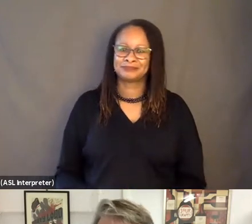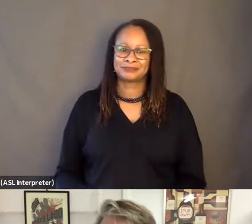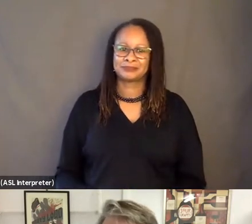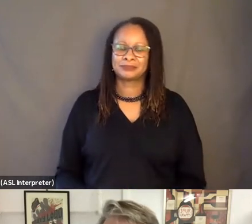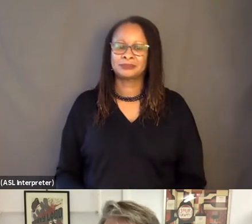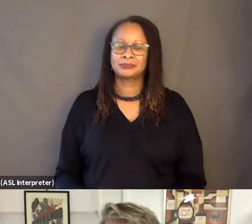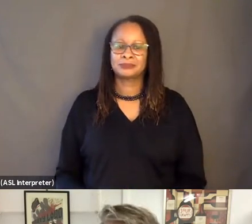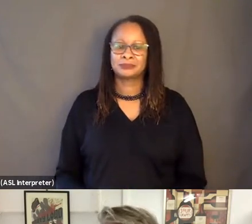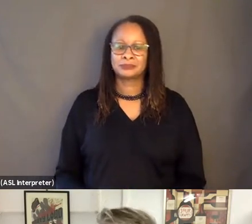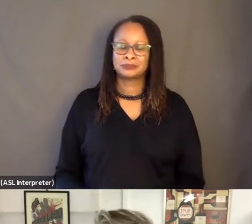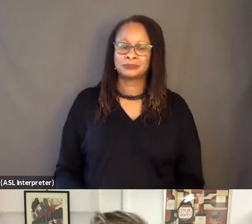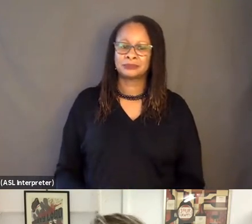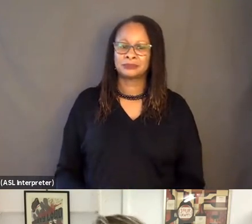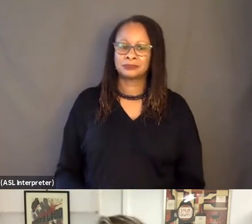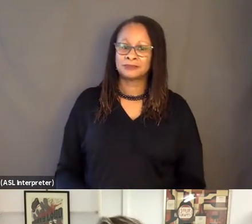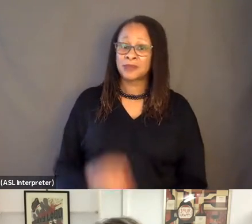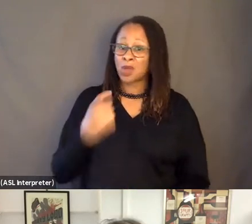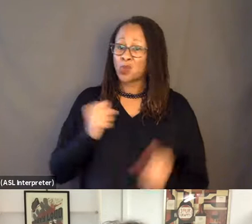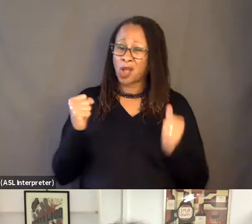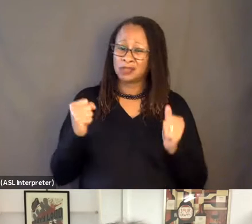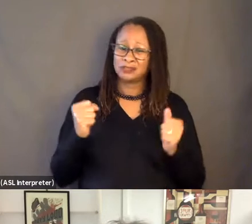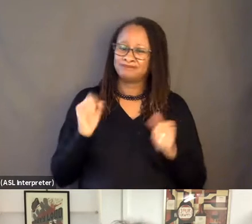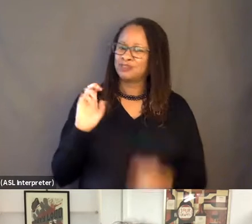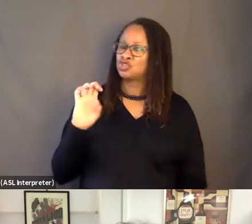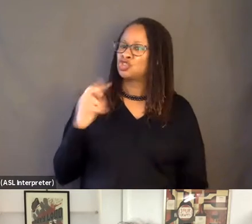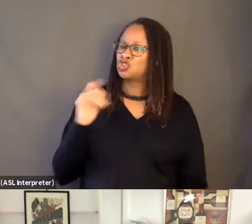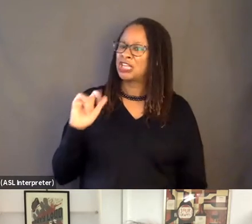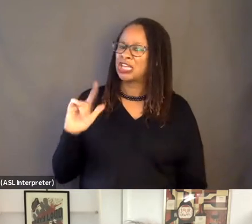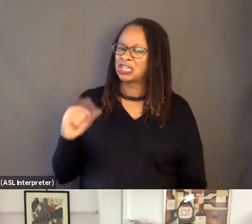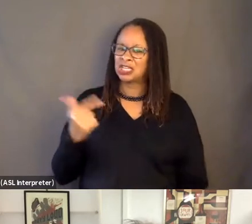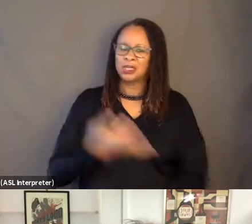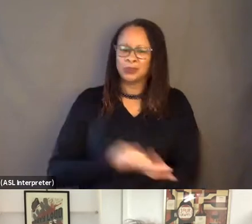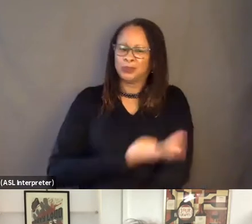things in the movie is when you find some of